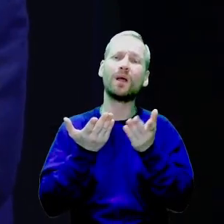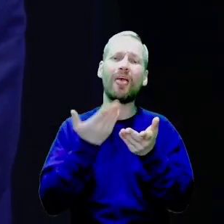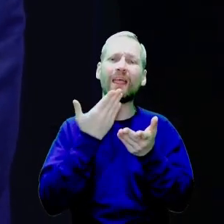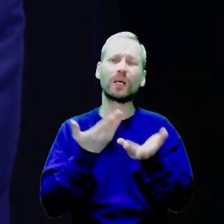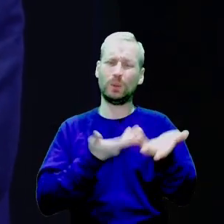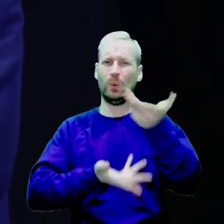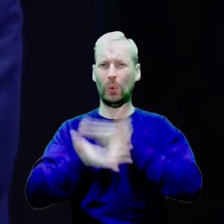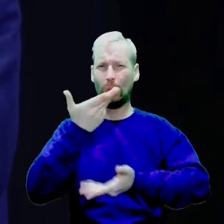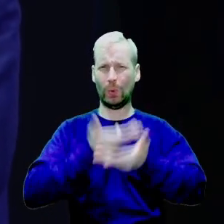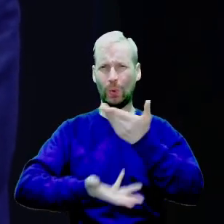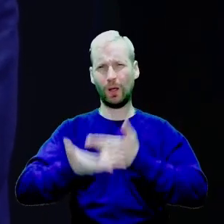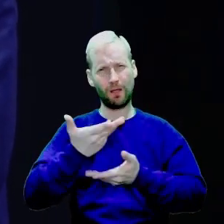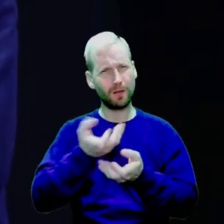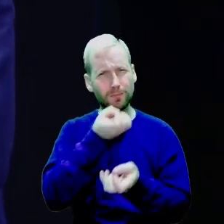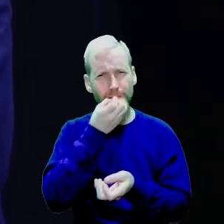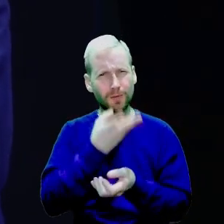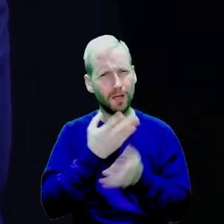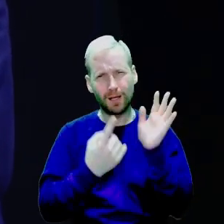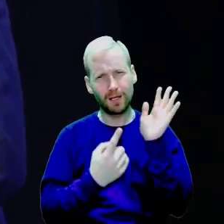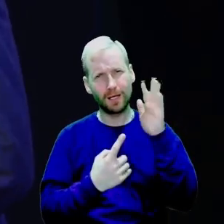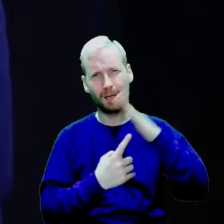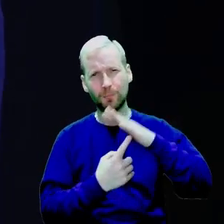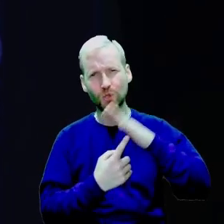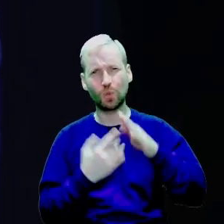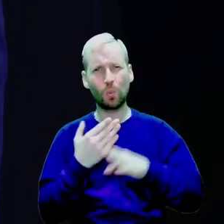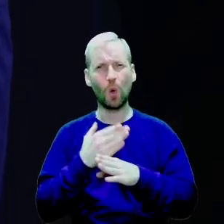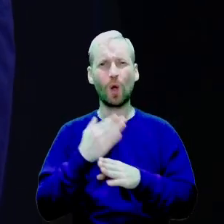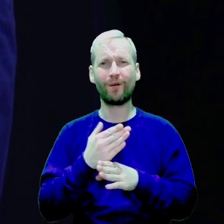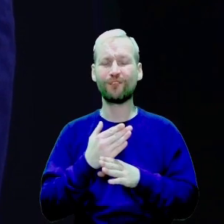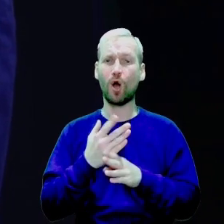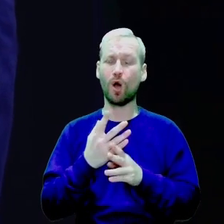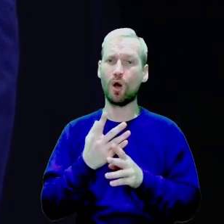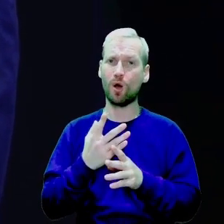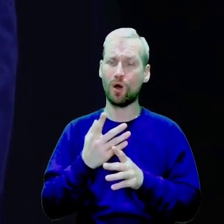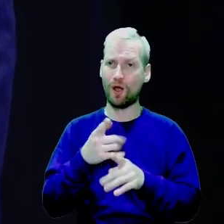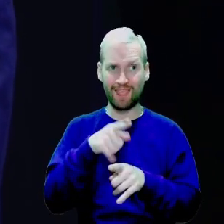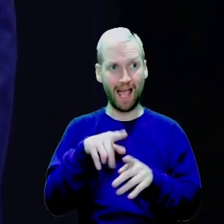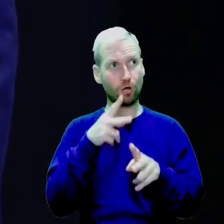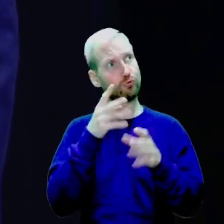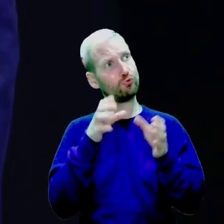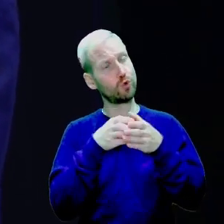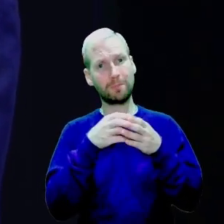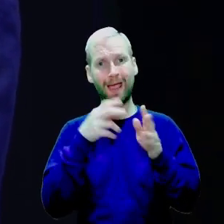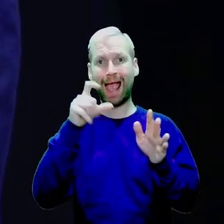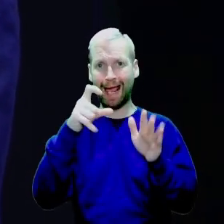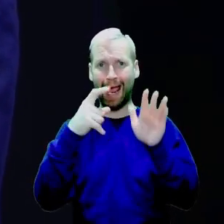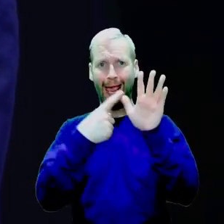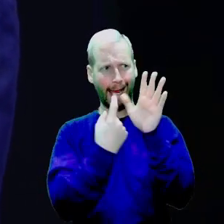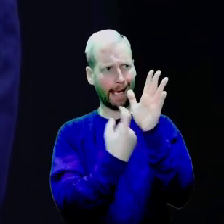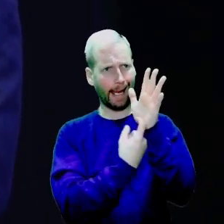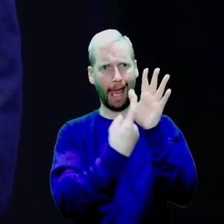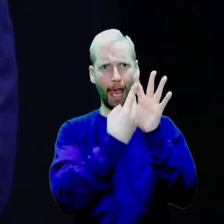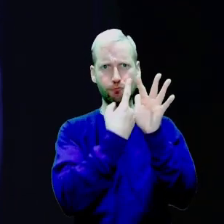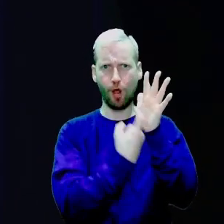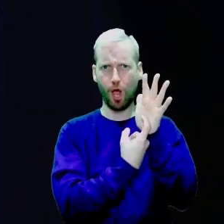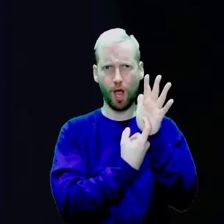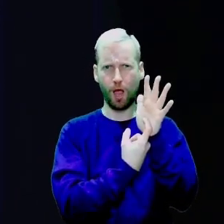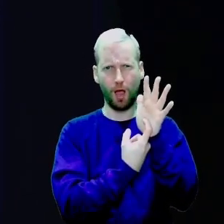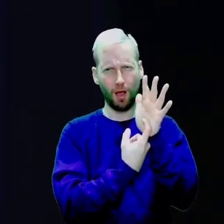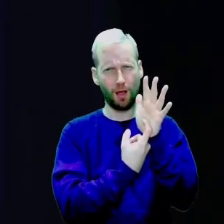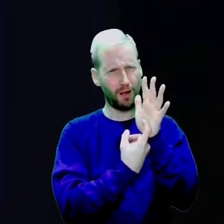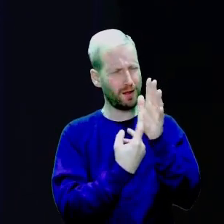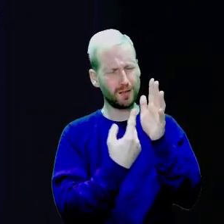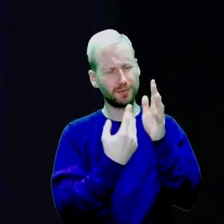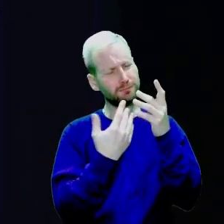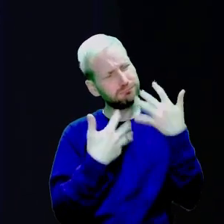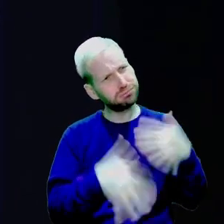this very important work for such an invaluable group in society that look after loved ones. Thank you very much